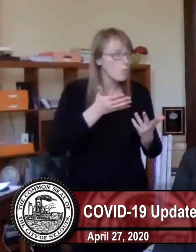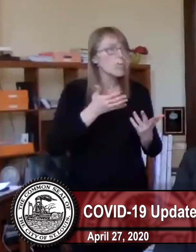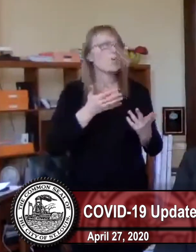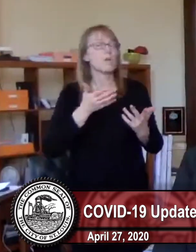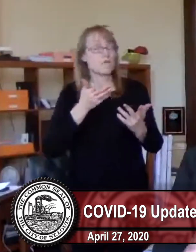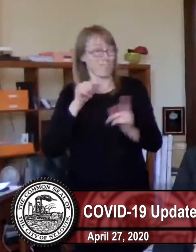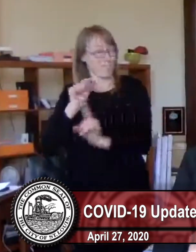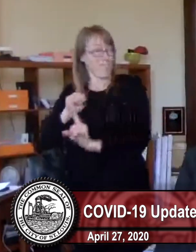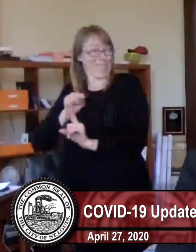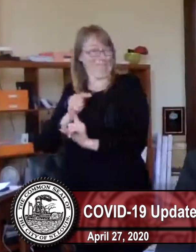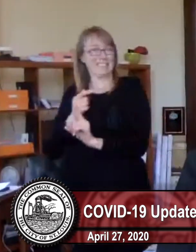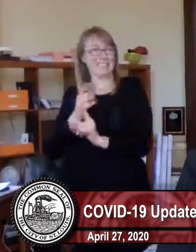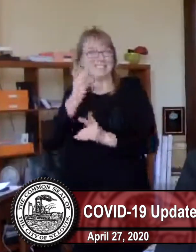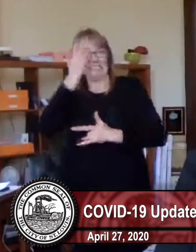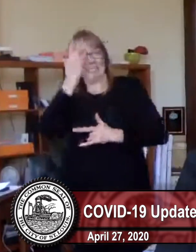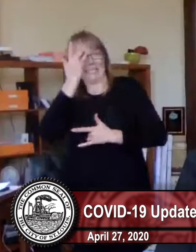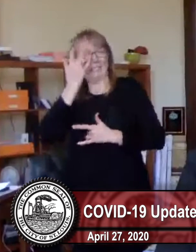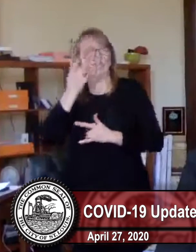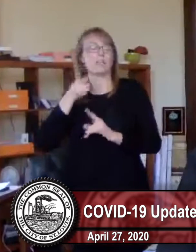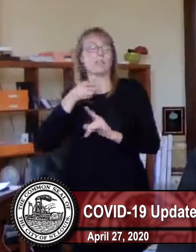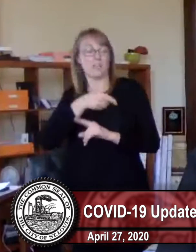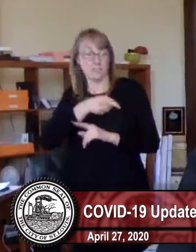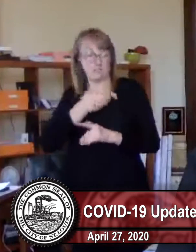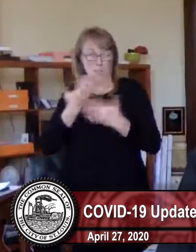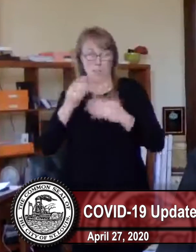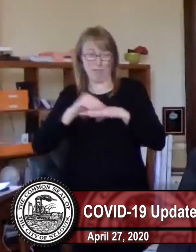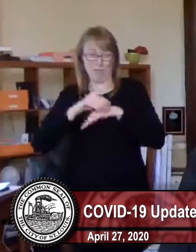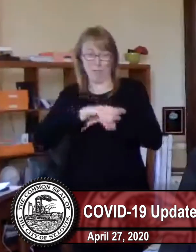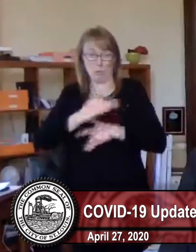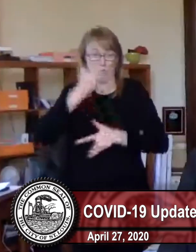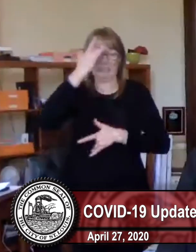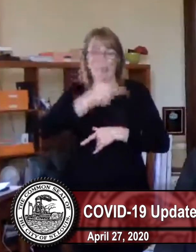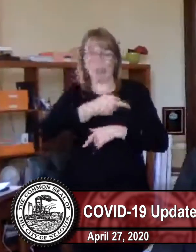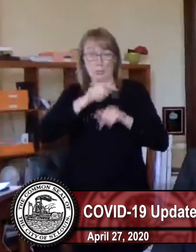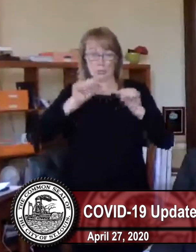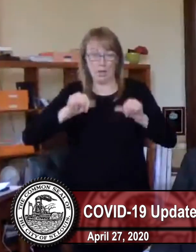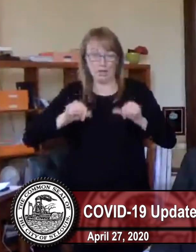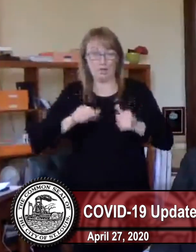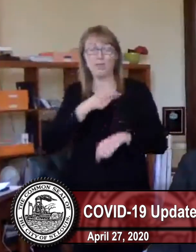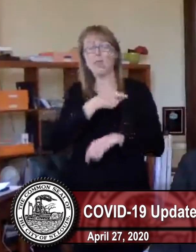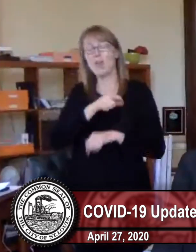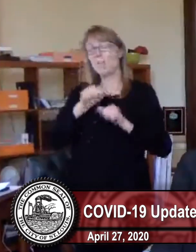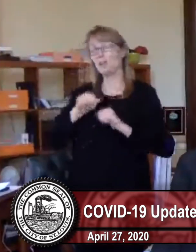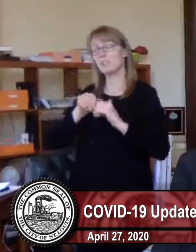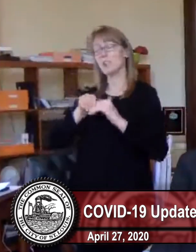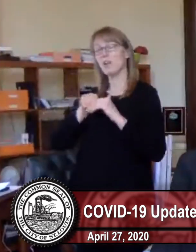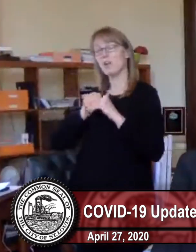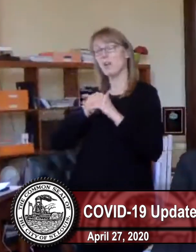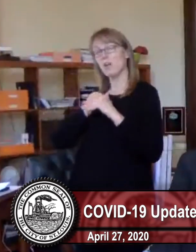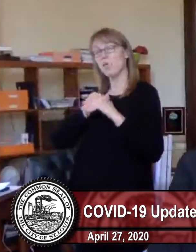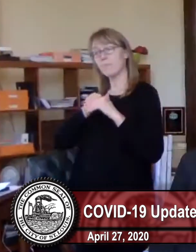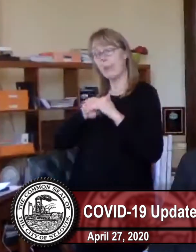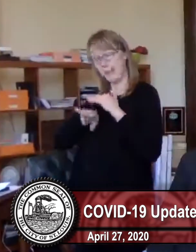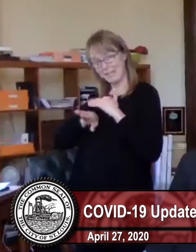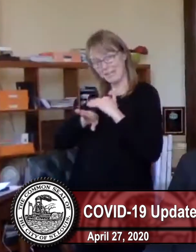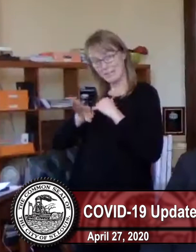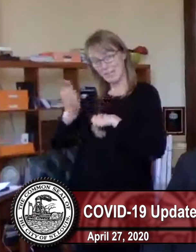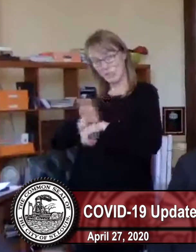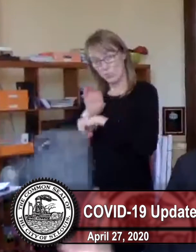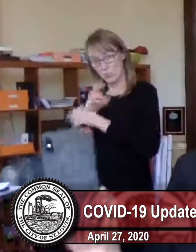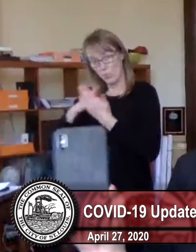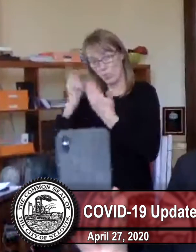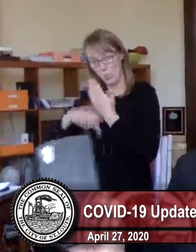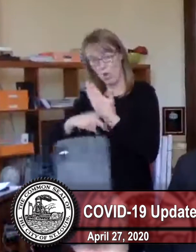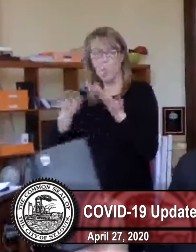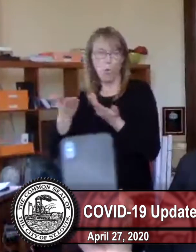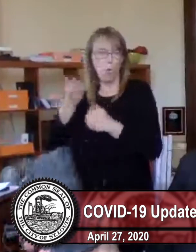exposure. And then those people have to check in twice a day with via a computer program. You can do it on